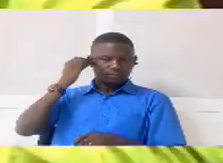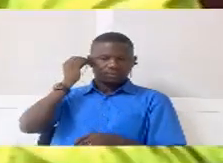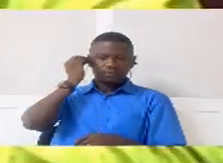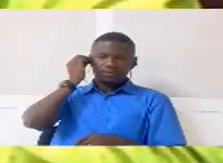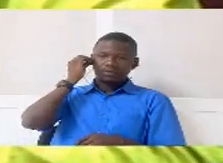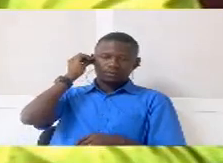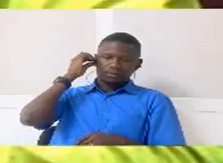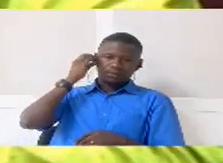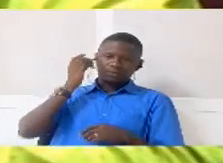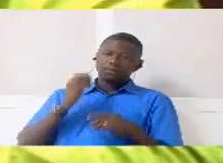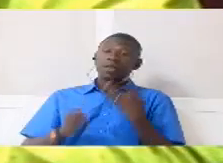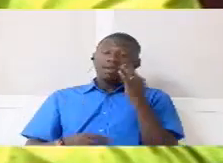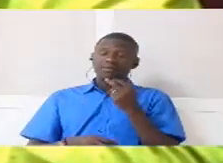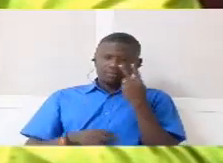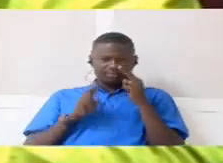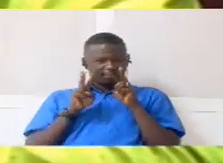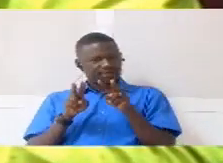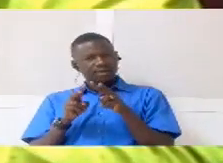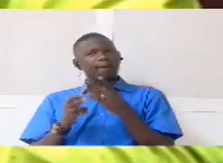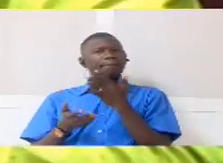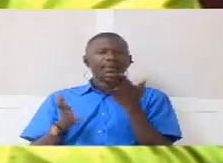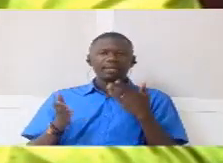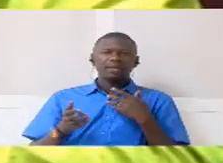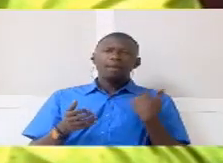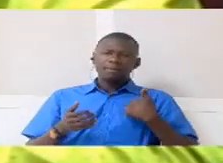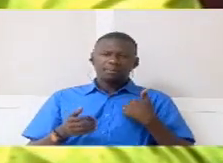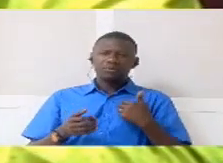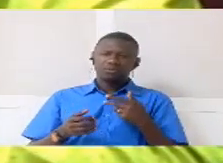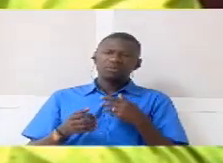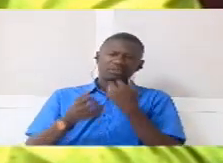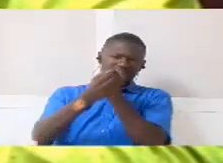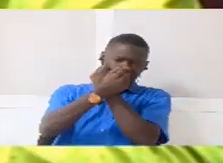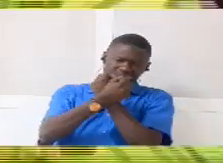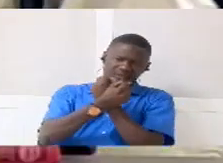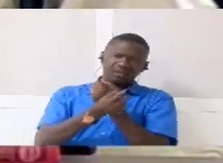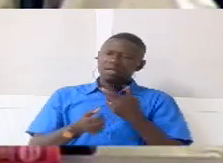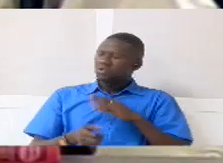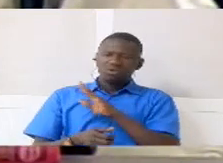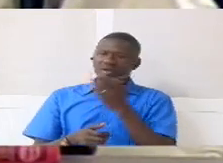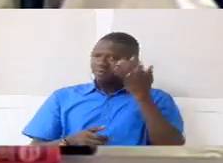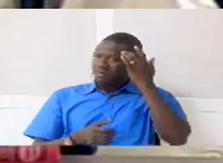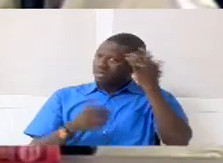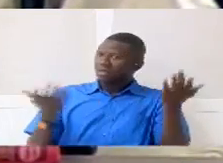if you look at it, most of the inmates are people who are not very knowledgeable.